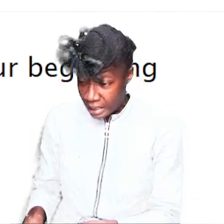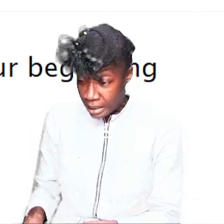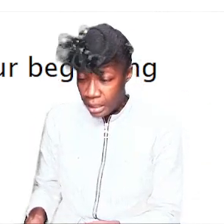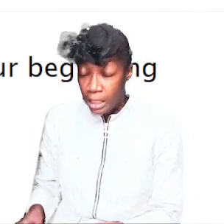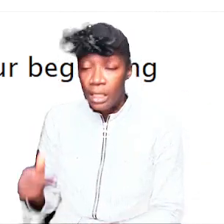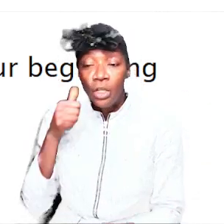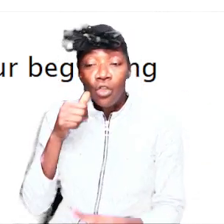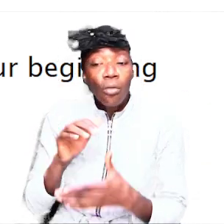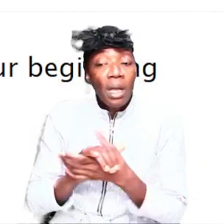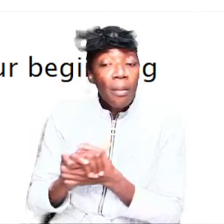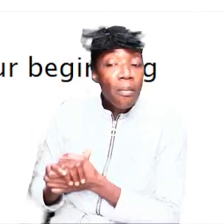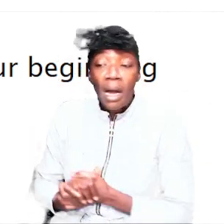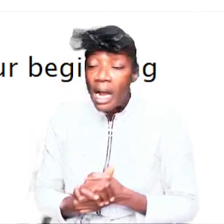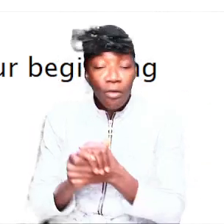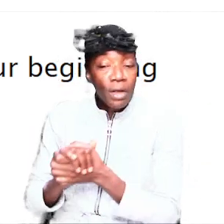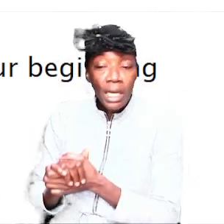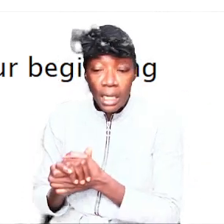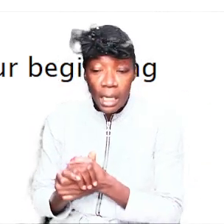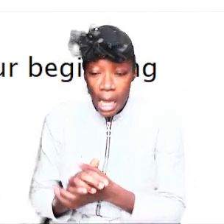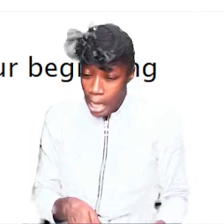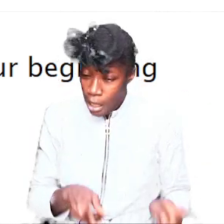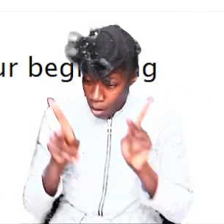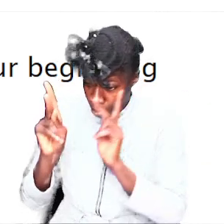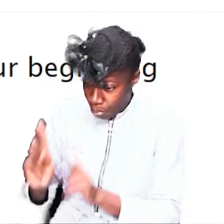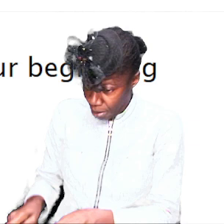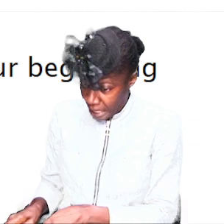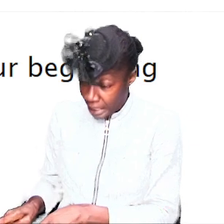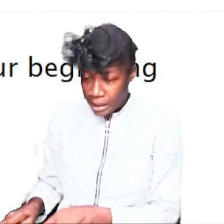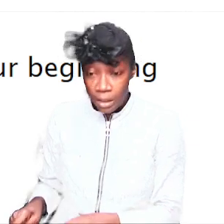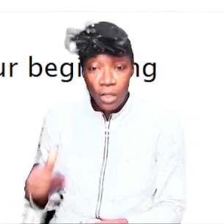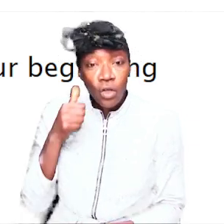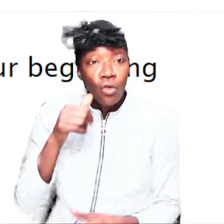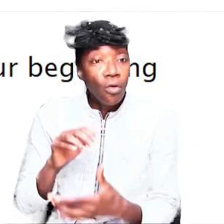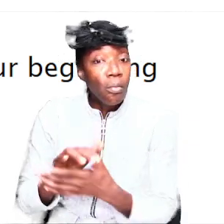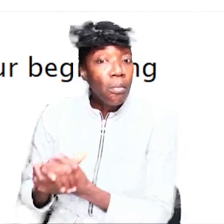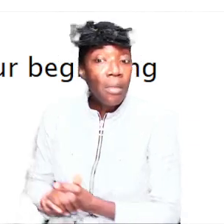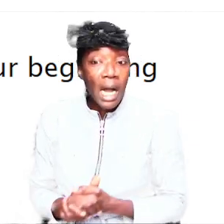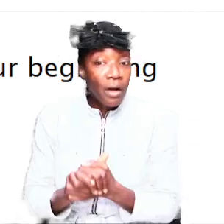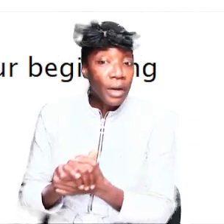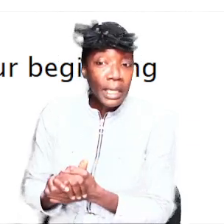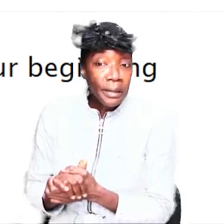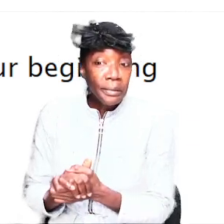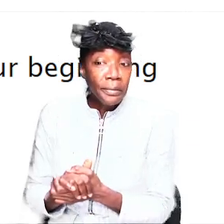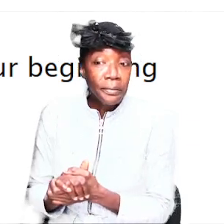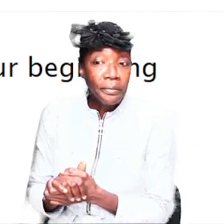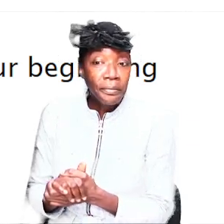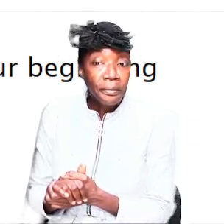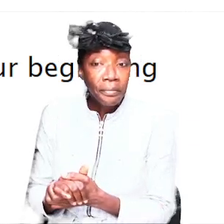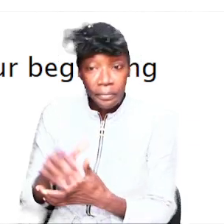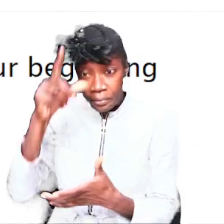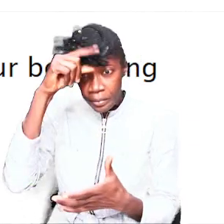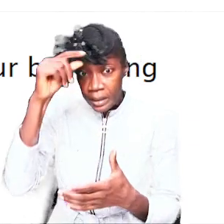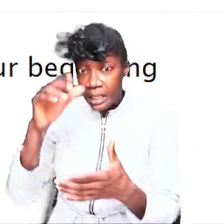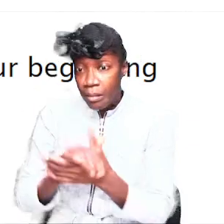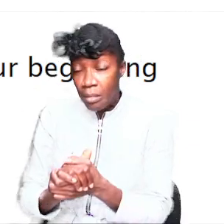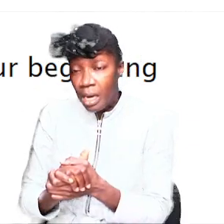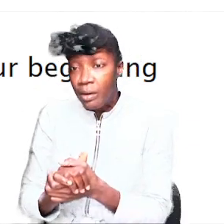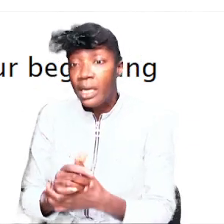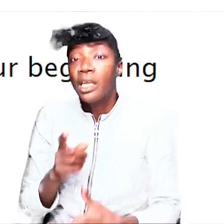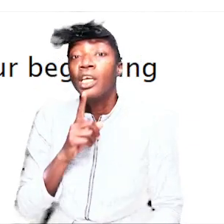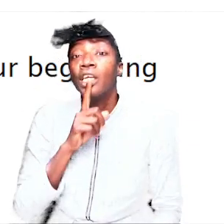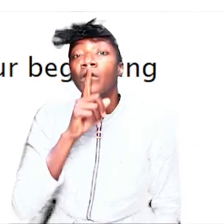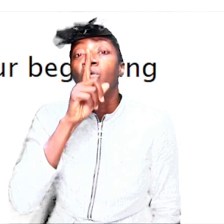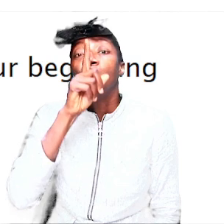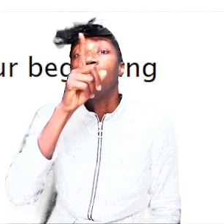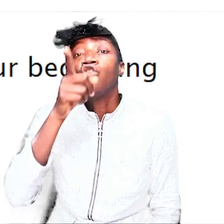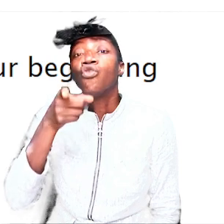here. If you're planning to get married, people of God, child of God, make sure